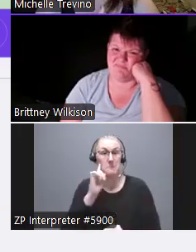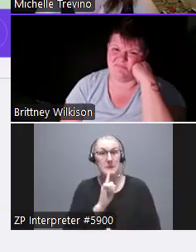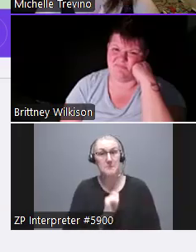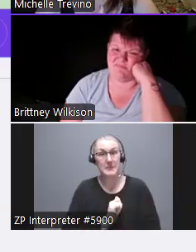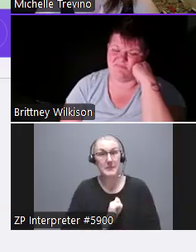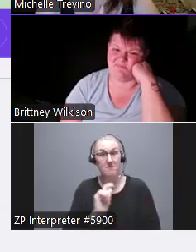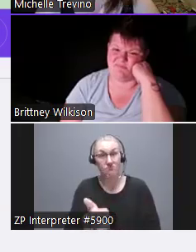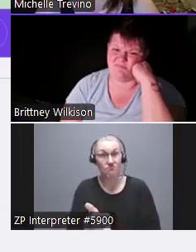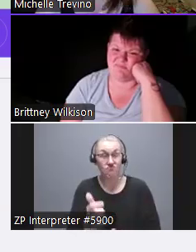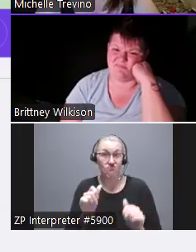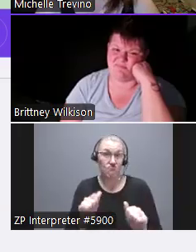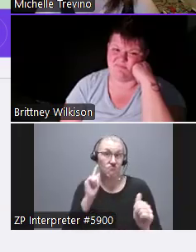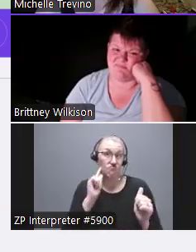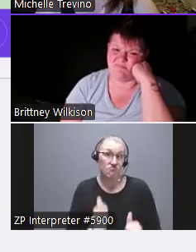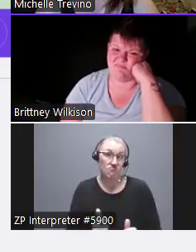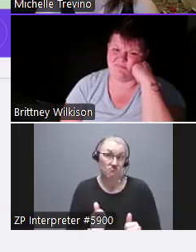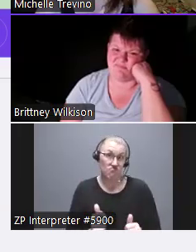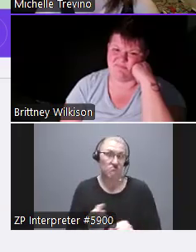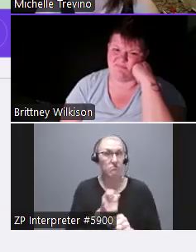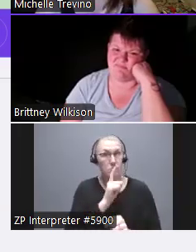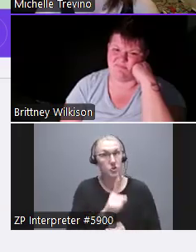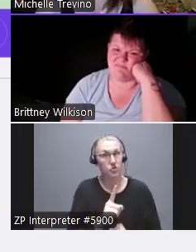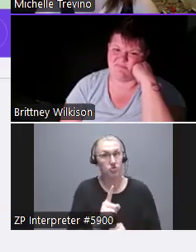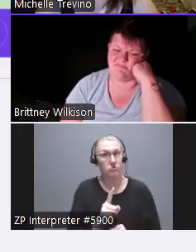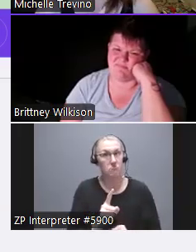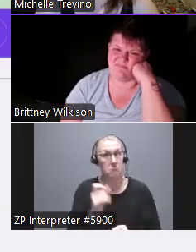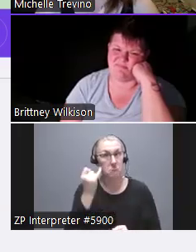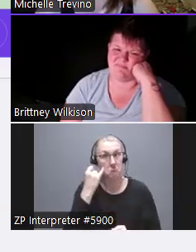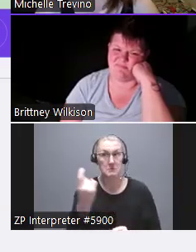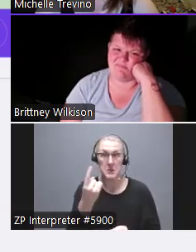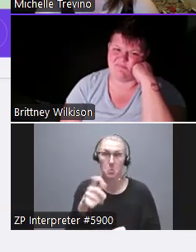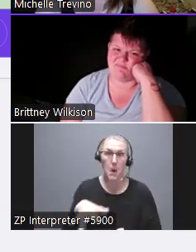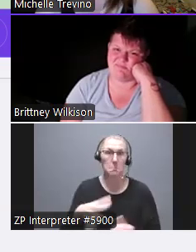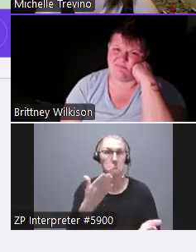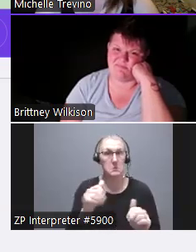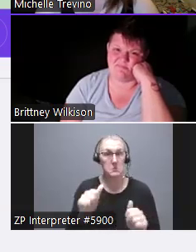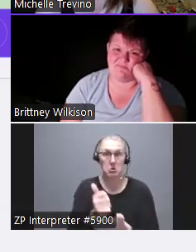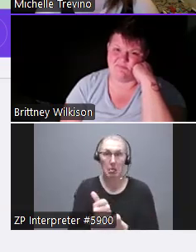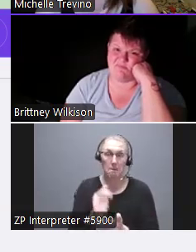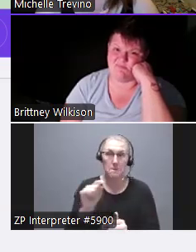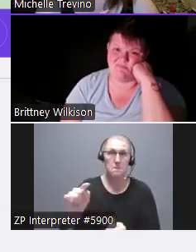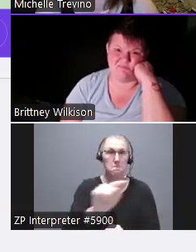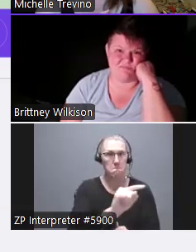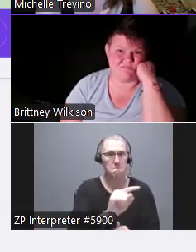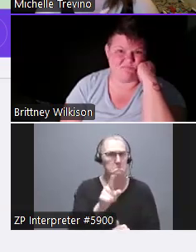But I want to make sure that if there's a soul out there that this can help, that they have access to